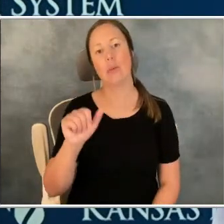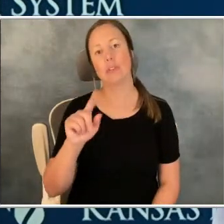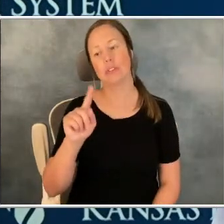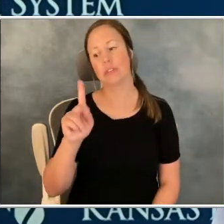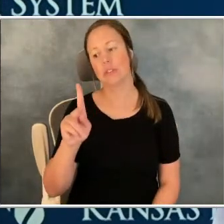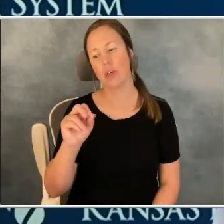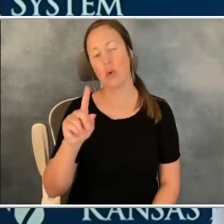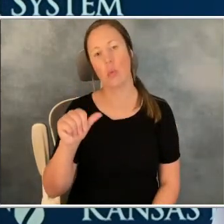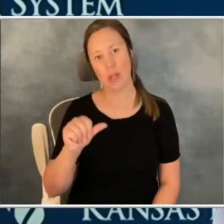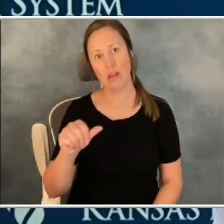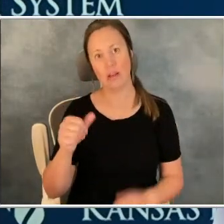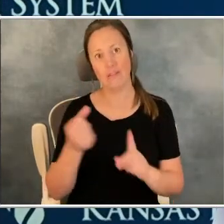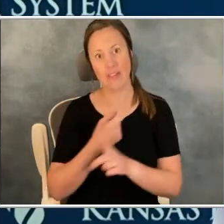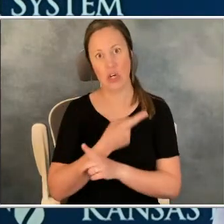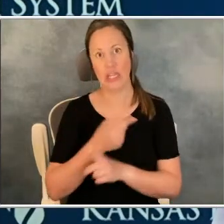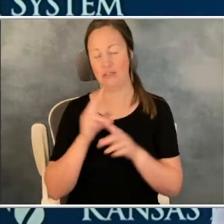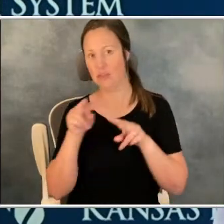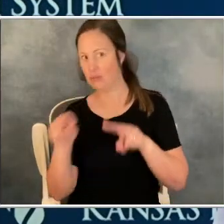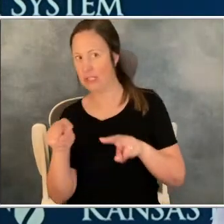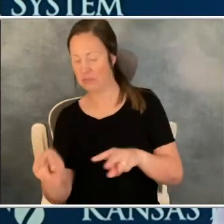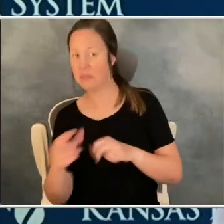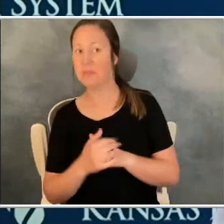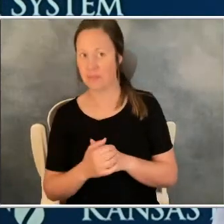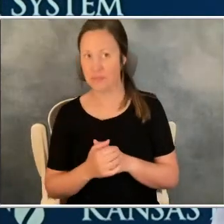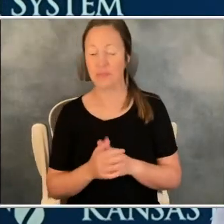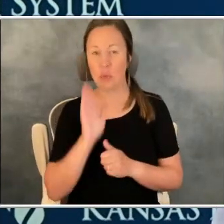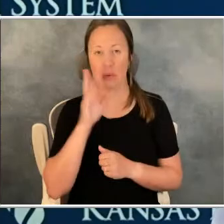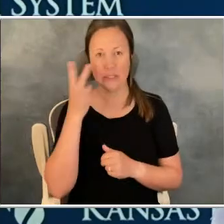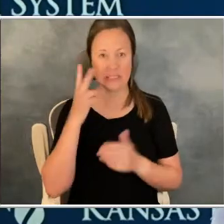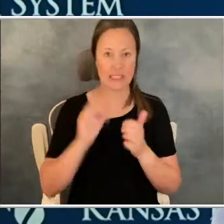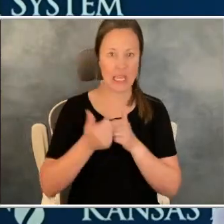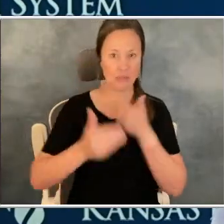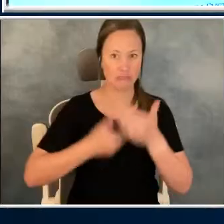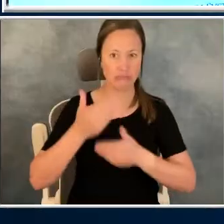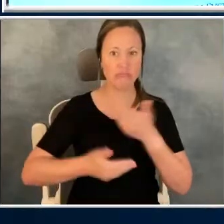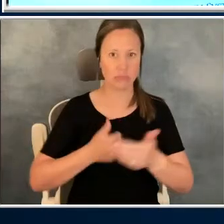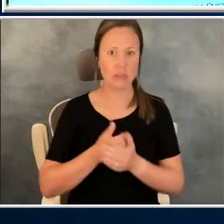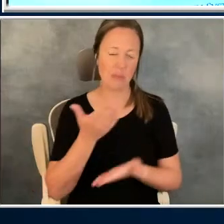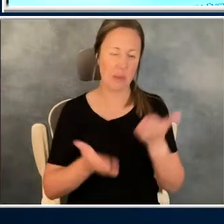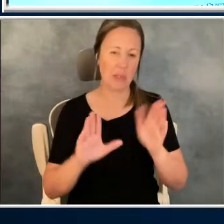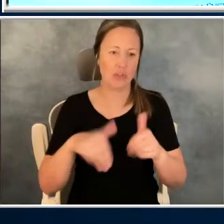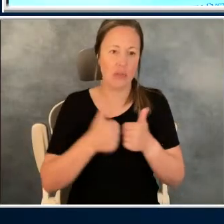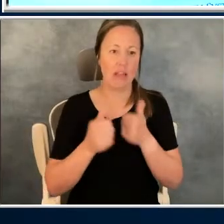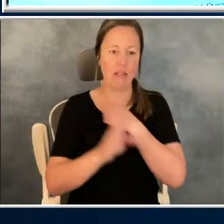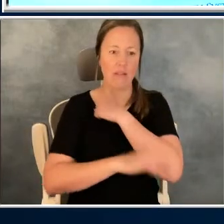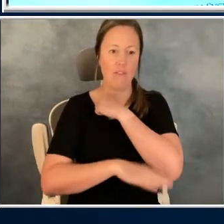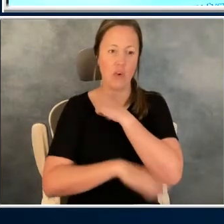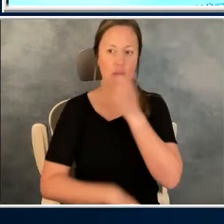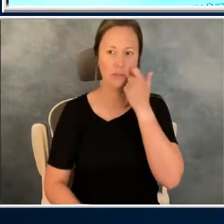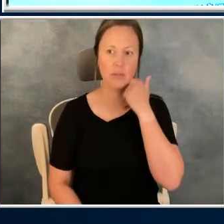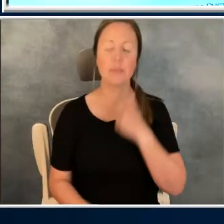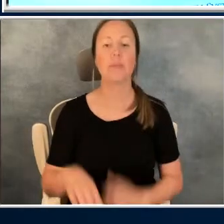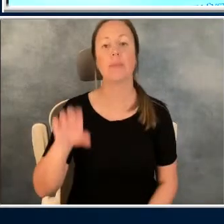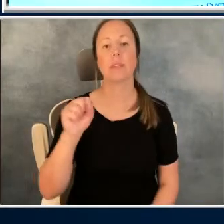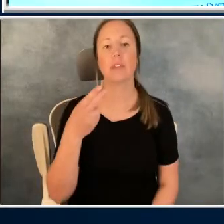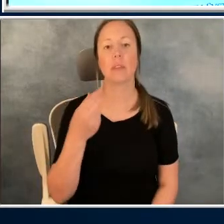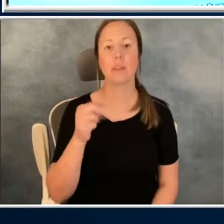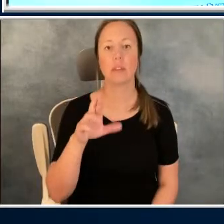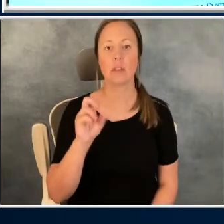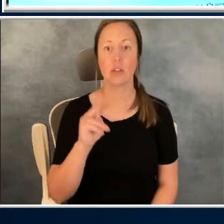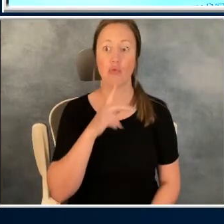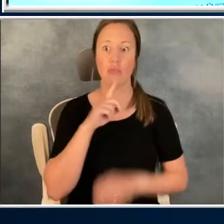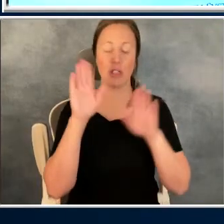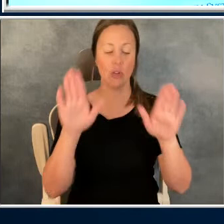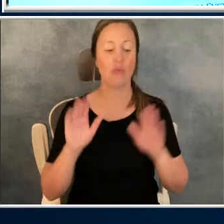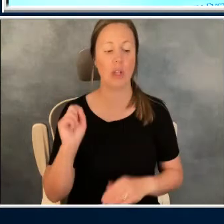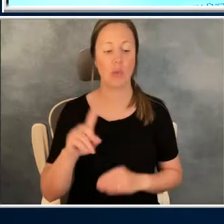against what's predicted to be the XBB variant as being the big challenge this fall. Sharon has a question. This is a great question. It's about